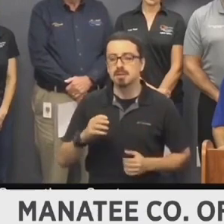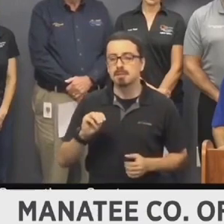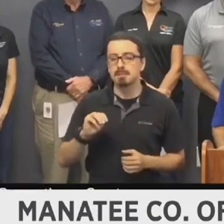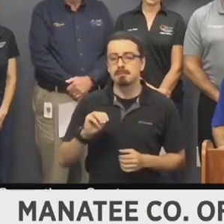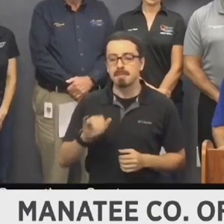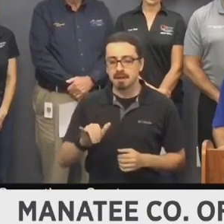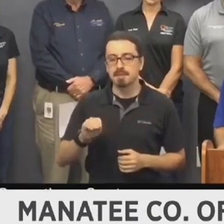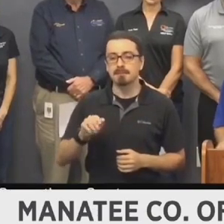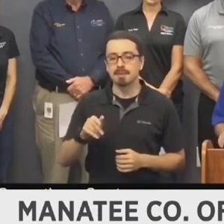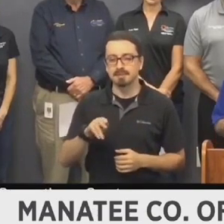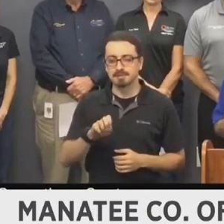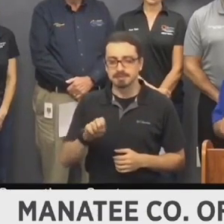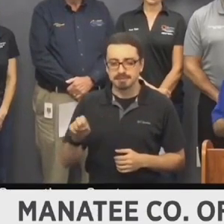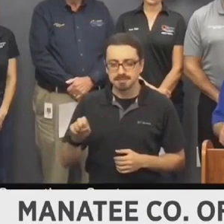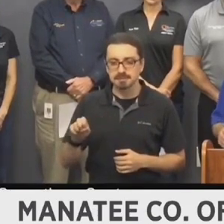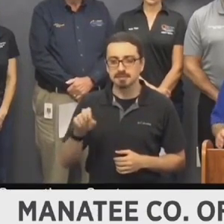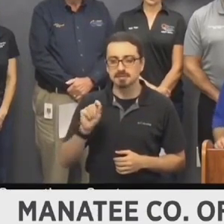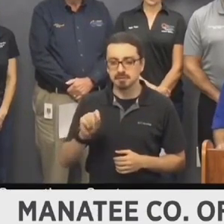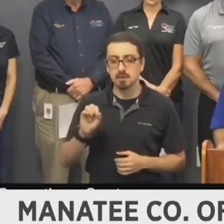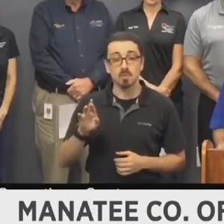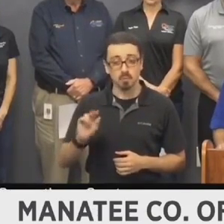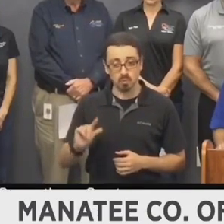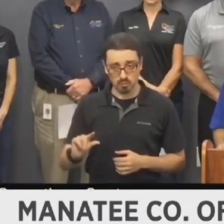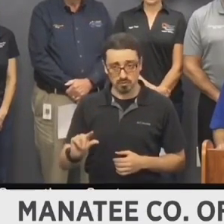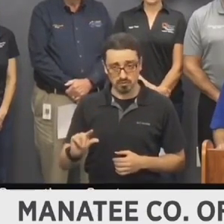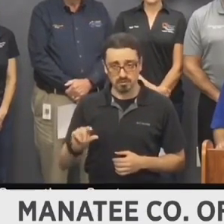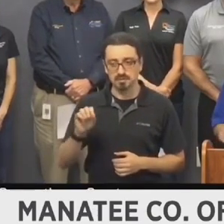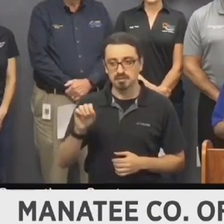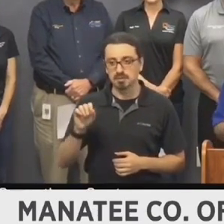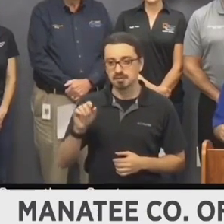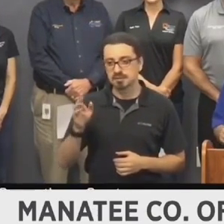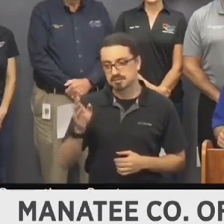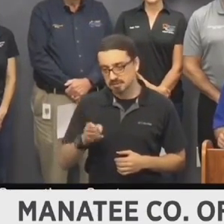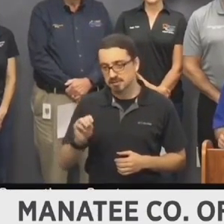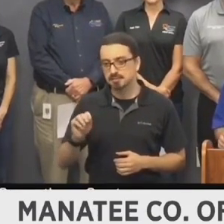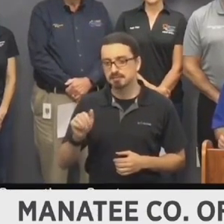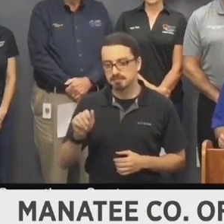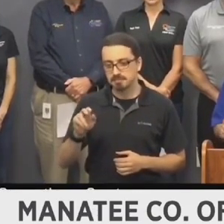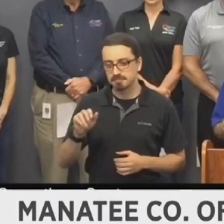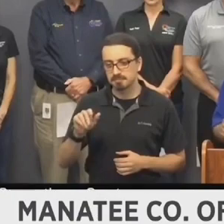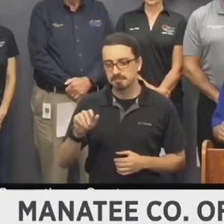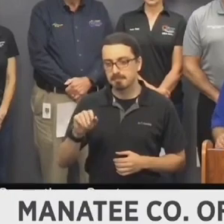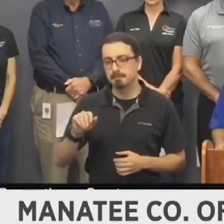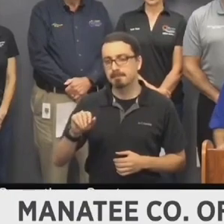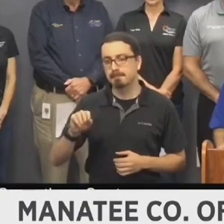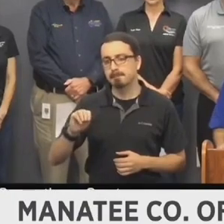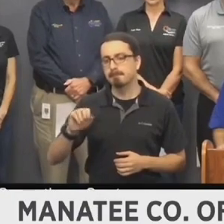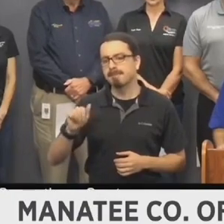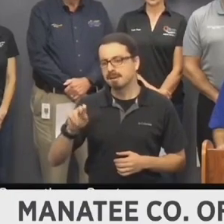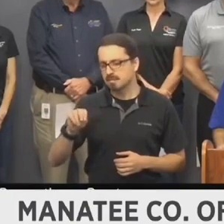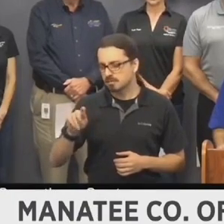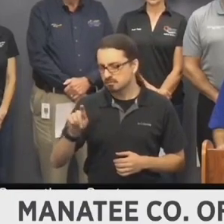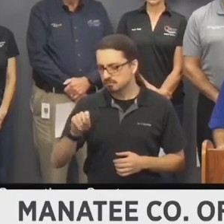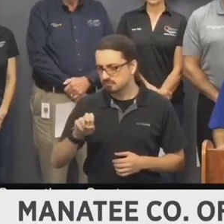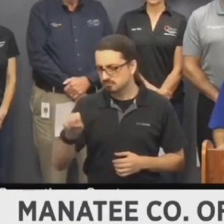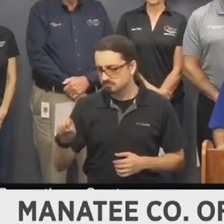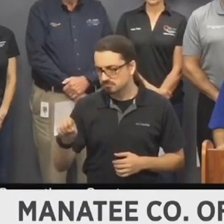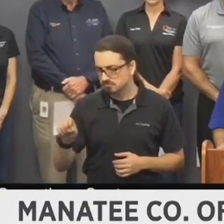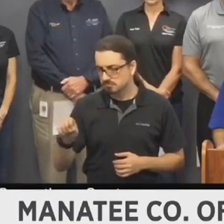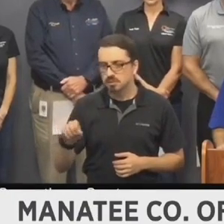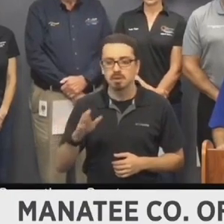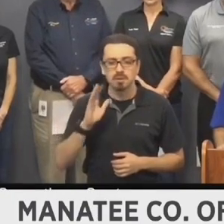mymanatee.org/Alert Manatee, and you will get real-time information. Once you sign up, you'll get text messages. In the form of a text message, you'll get